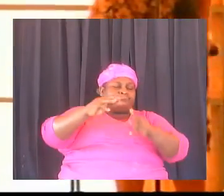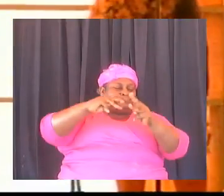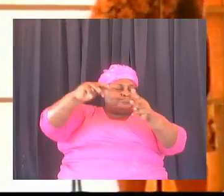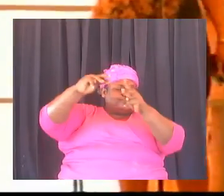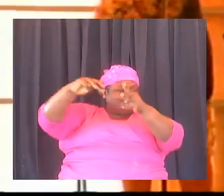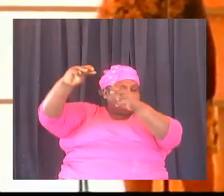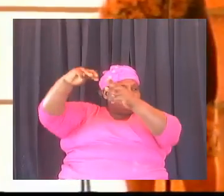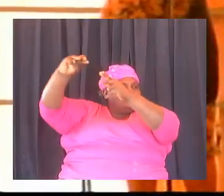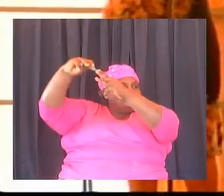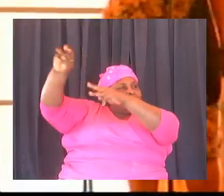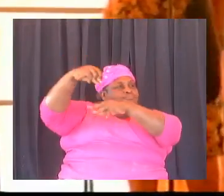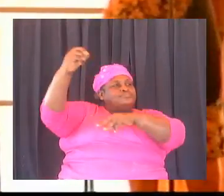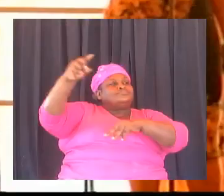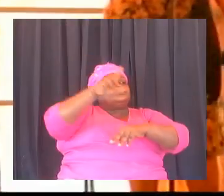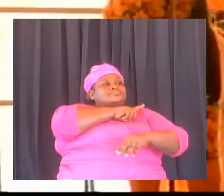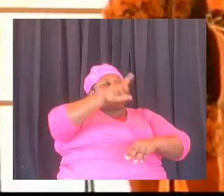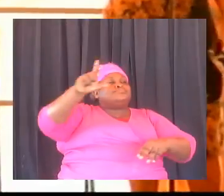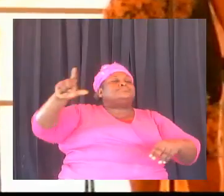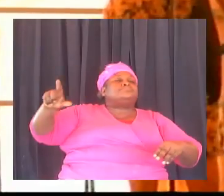up, moving up.